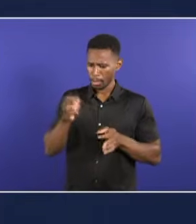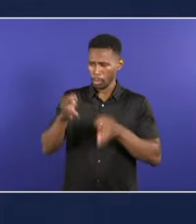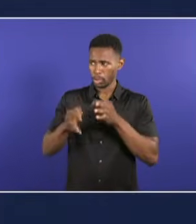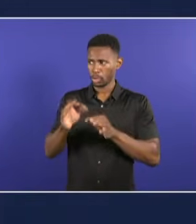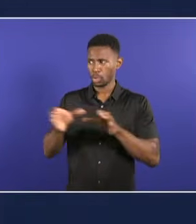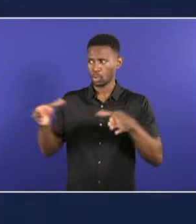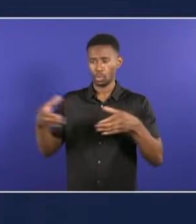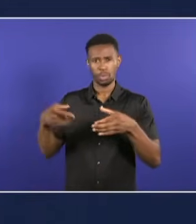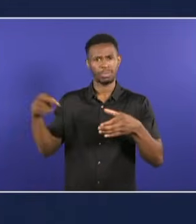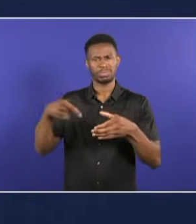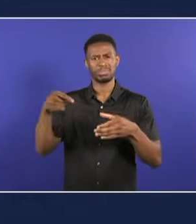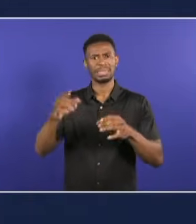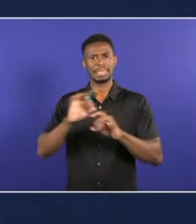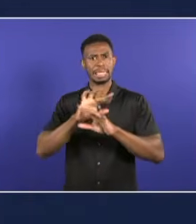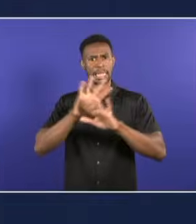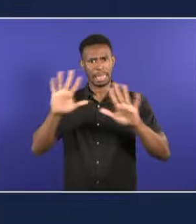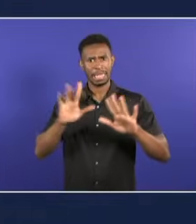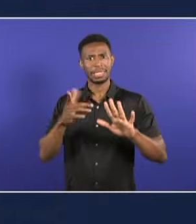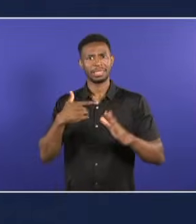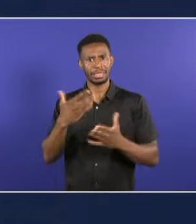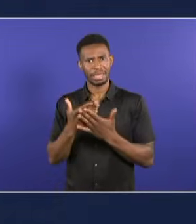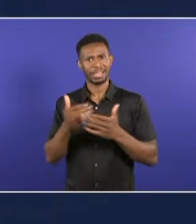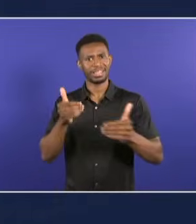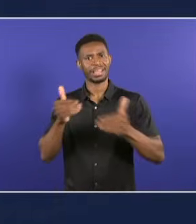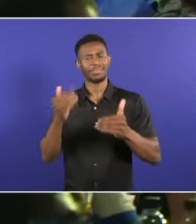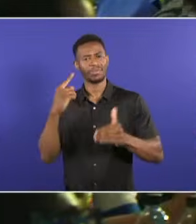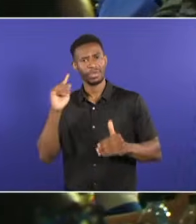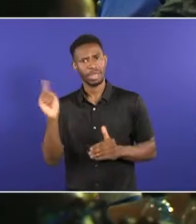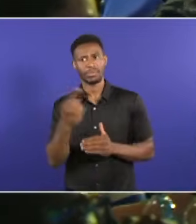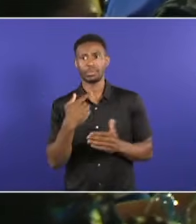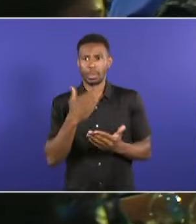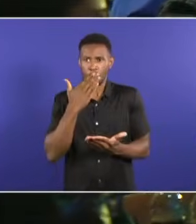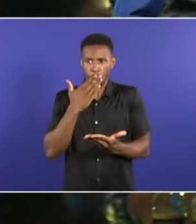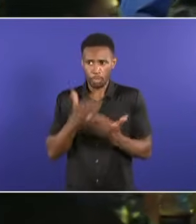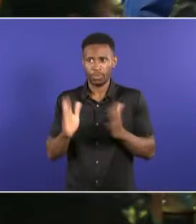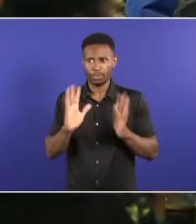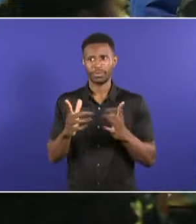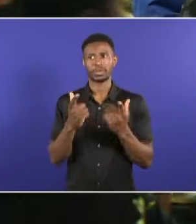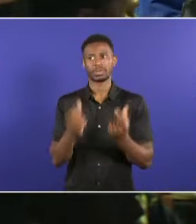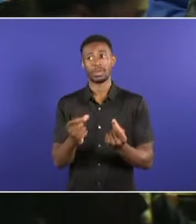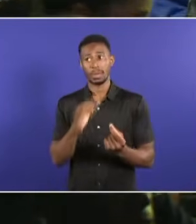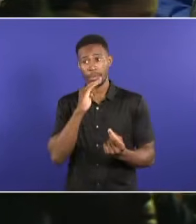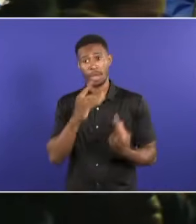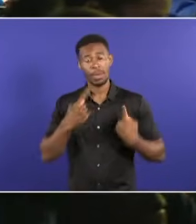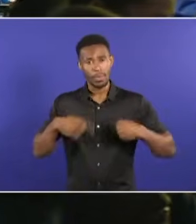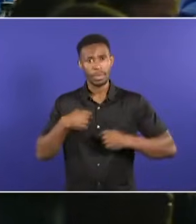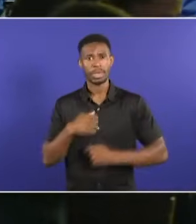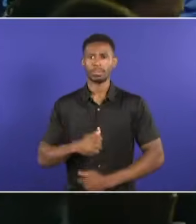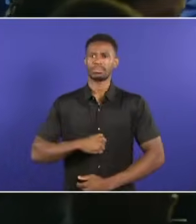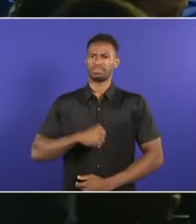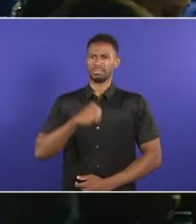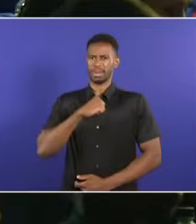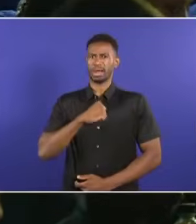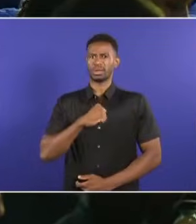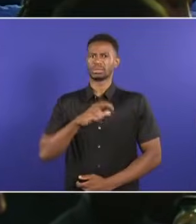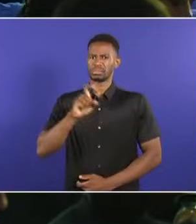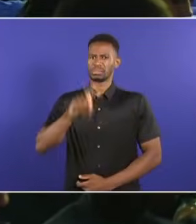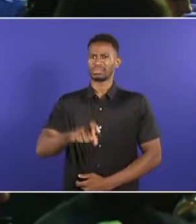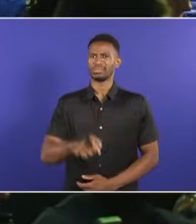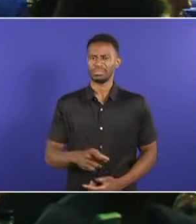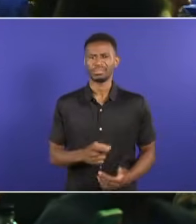has actually proved it can govern for everyone. And that is something we can be really proud of.